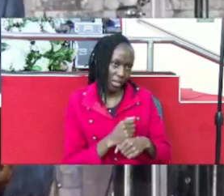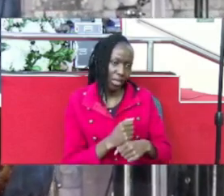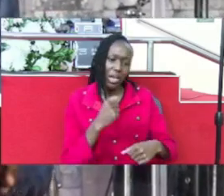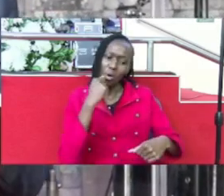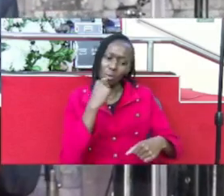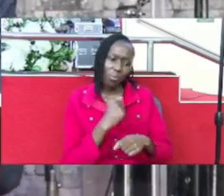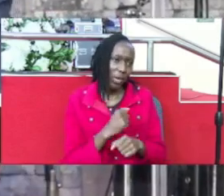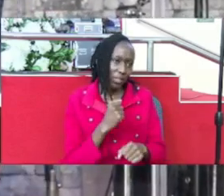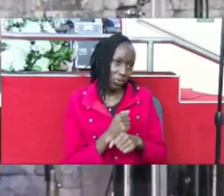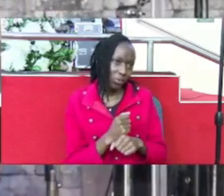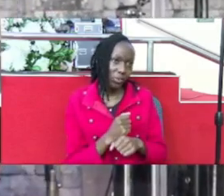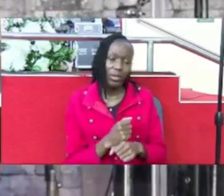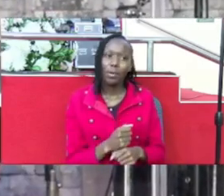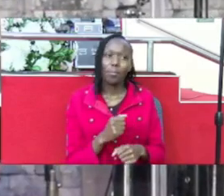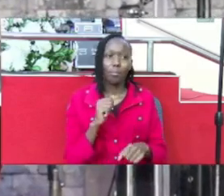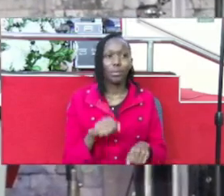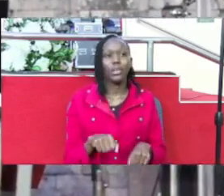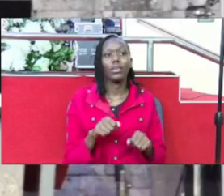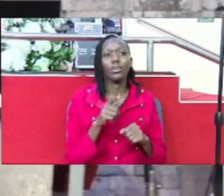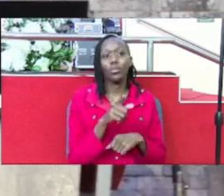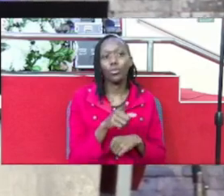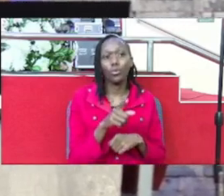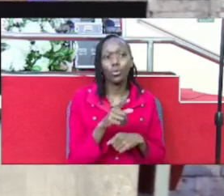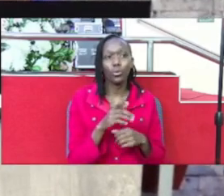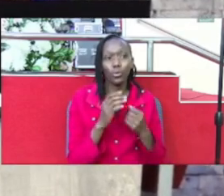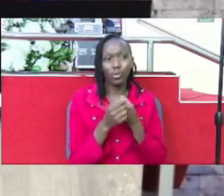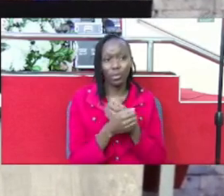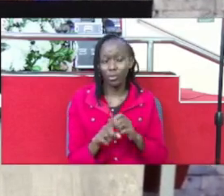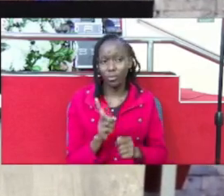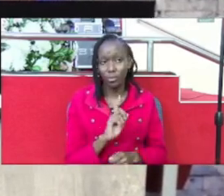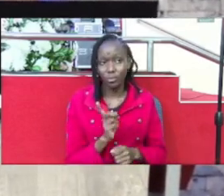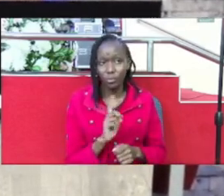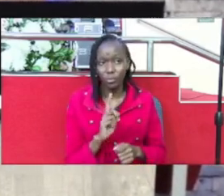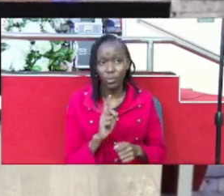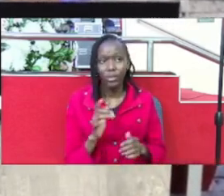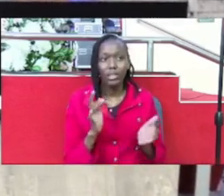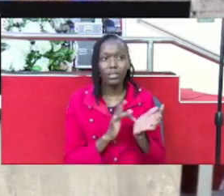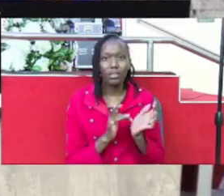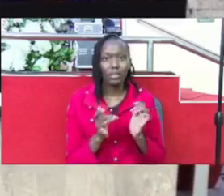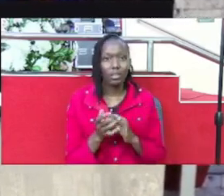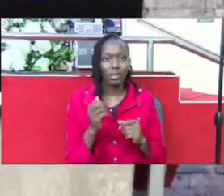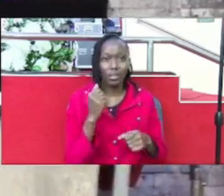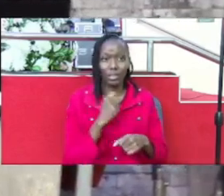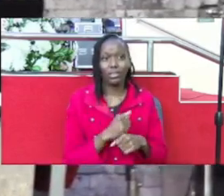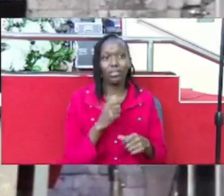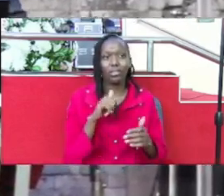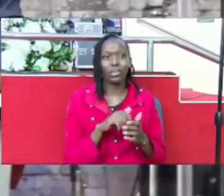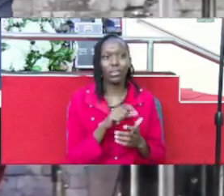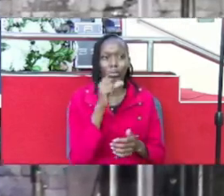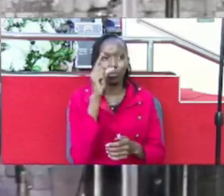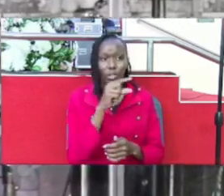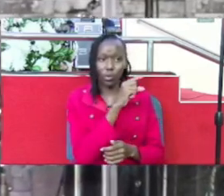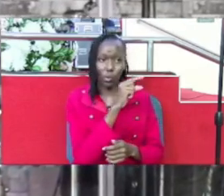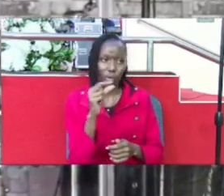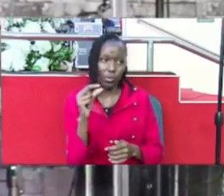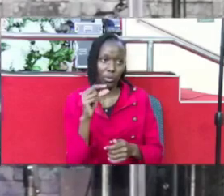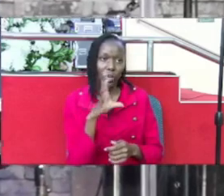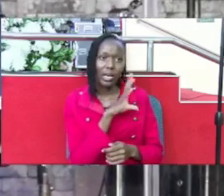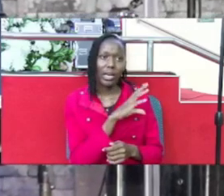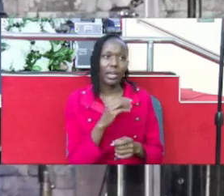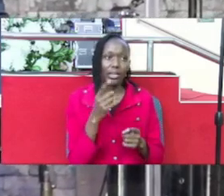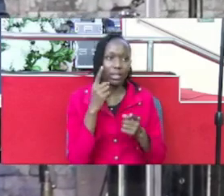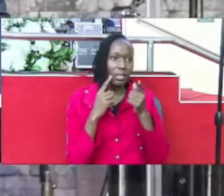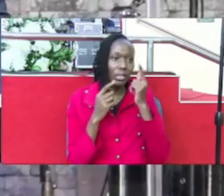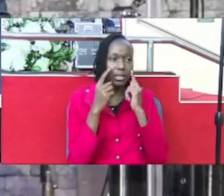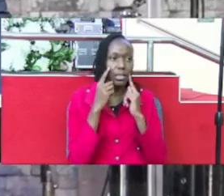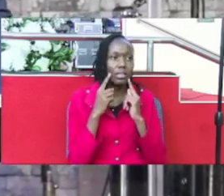kuokoka. Jesus did that on the cross. Yesu alifanya hivyo katika pale msalabani. He paid the price for your sin. Alilipa